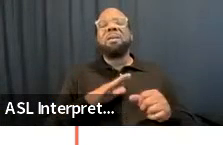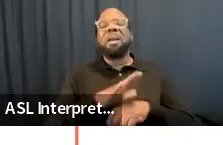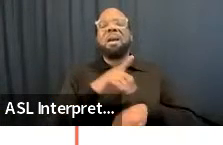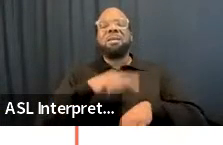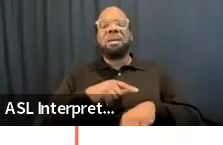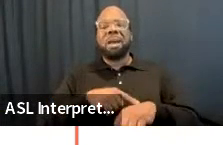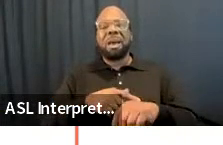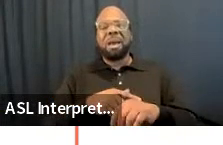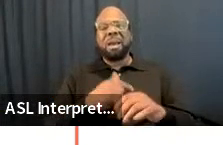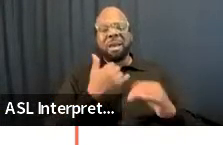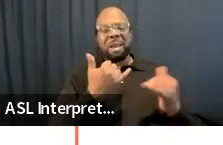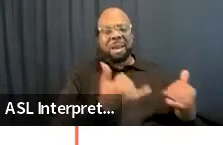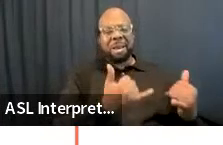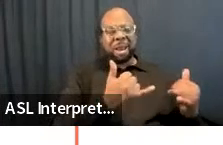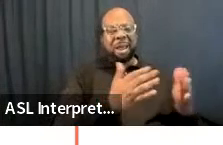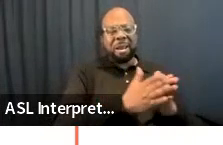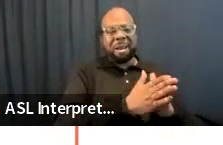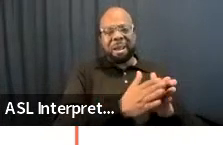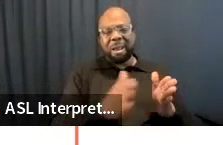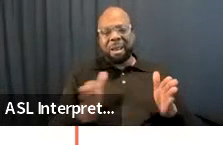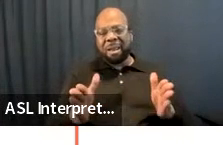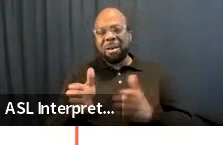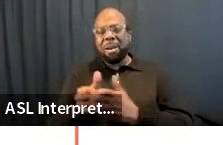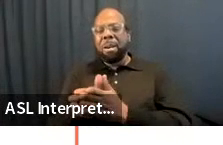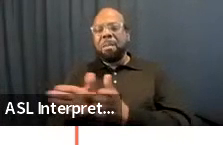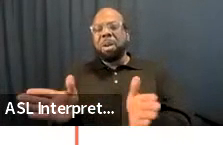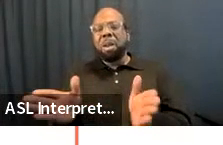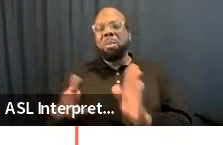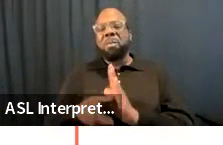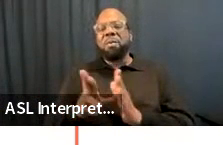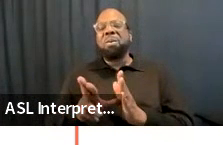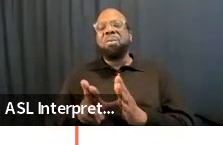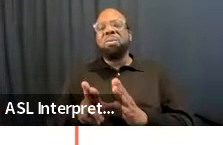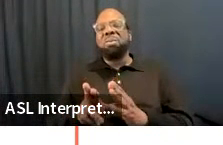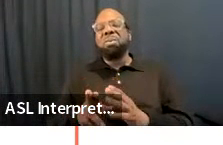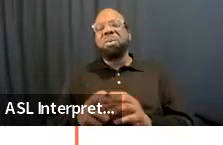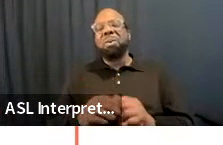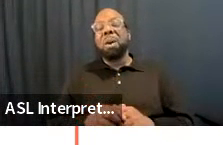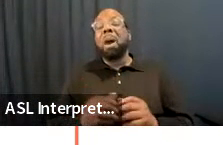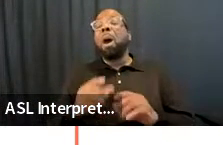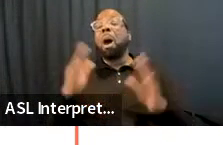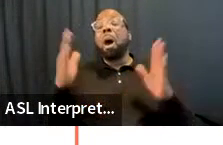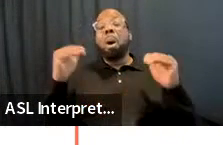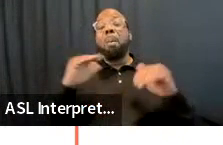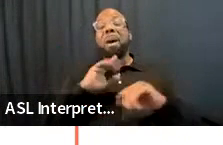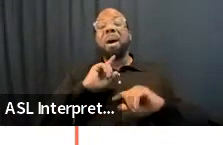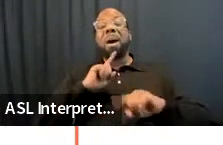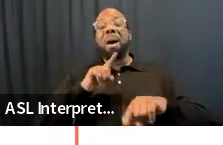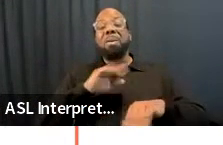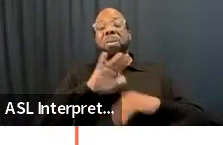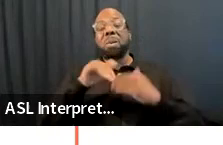and the beginning of public review to get into more depth. I hope that answers all three parts of your question.